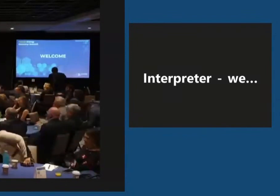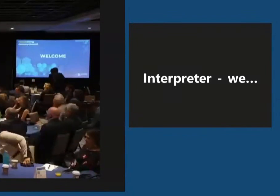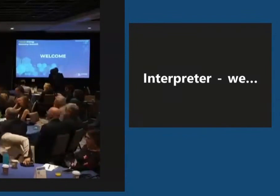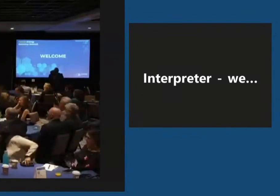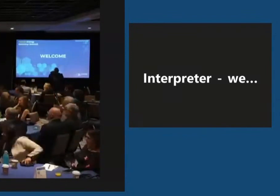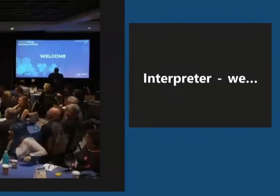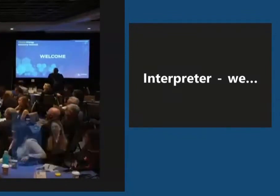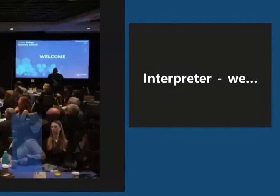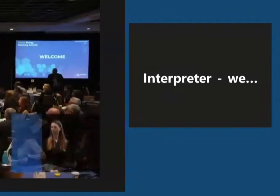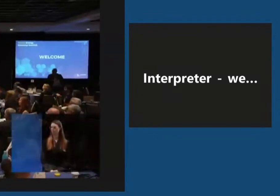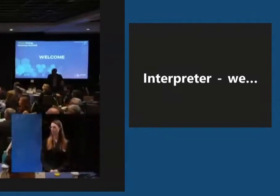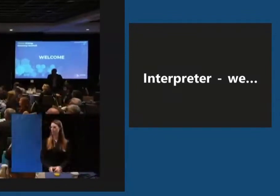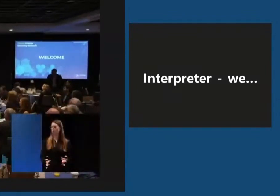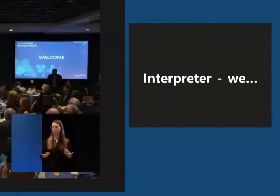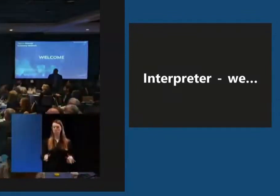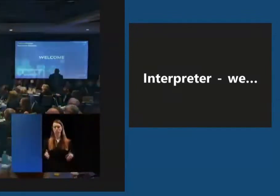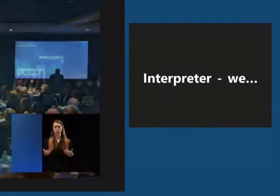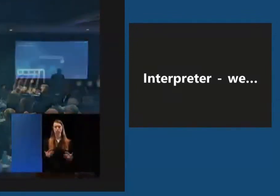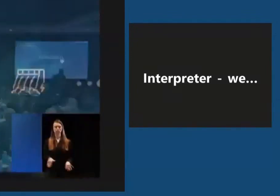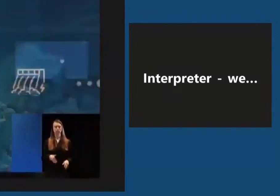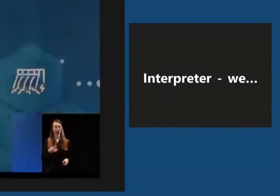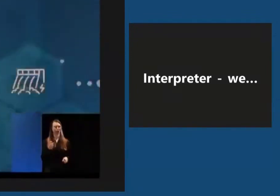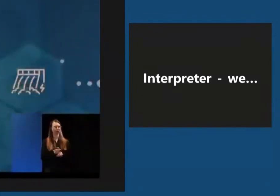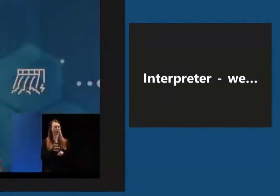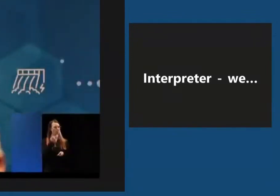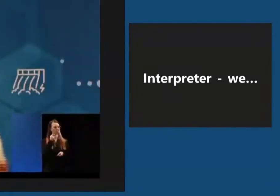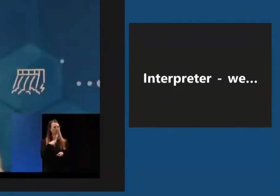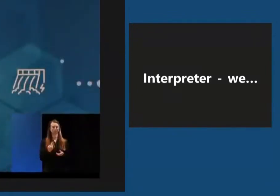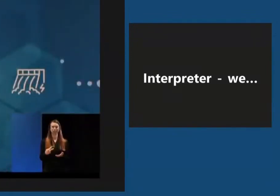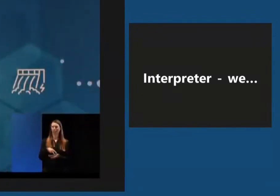Well, that's a hard act to follow. So thank you very much,